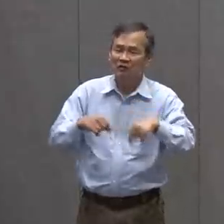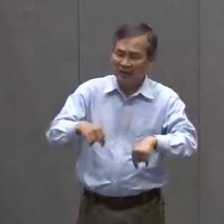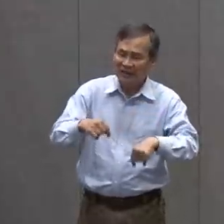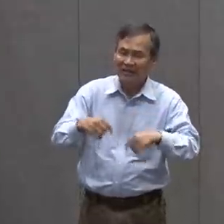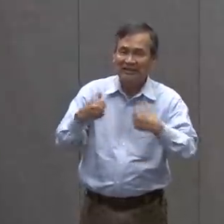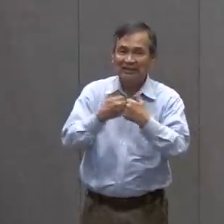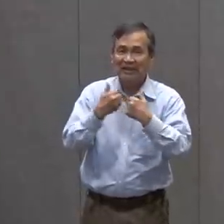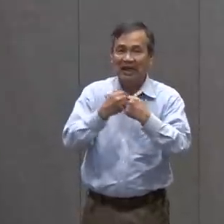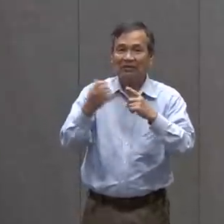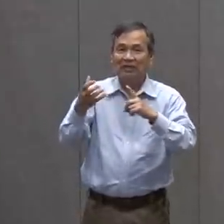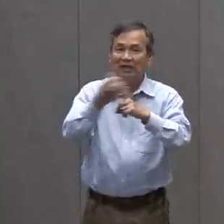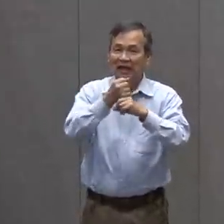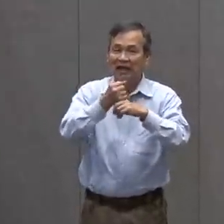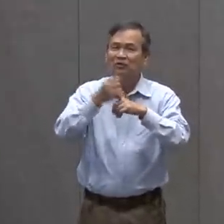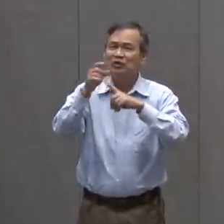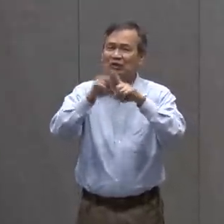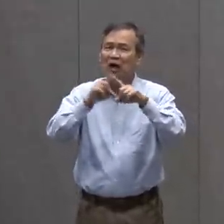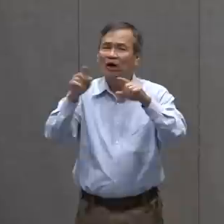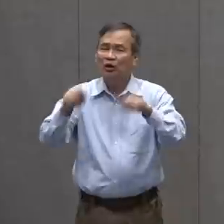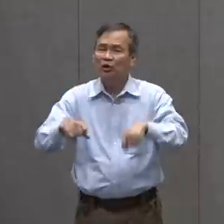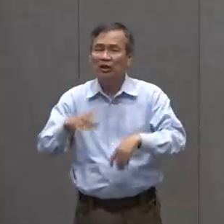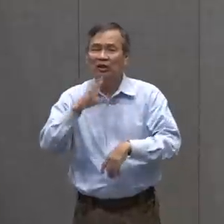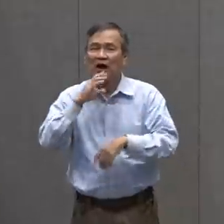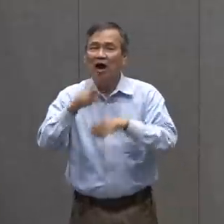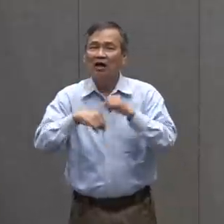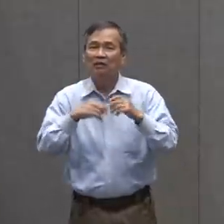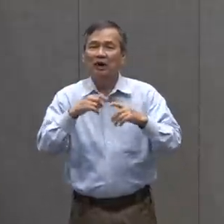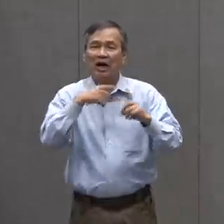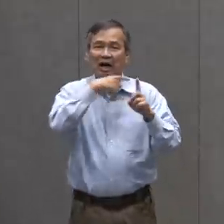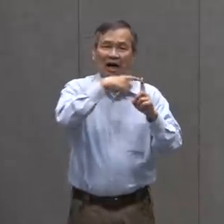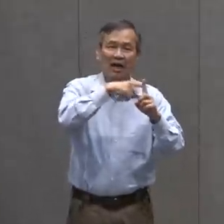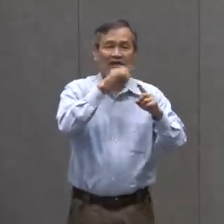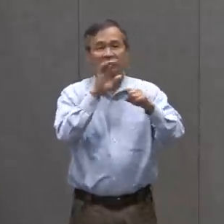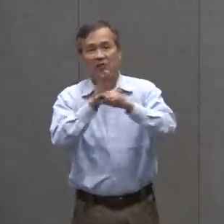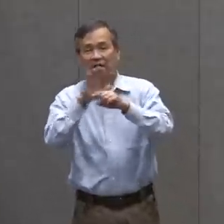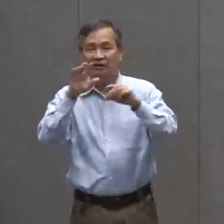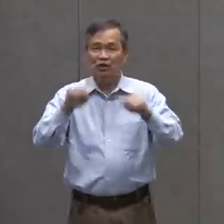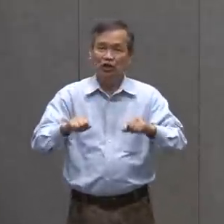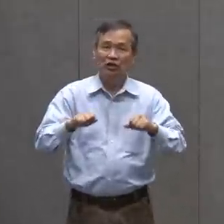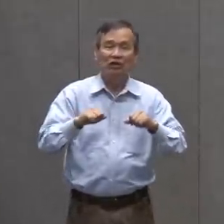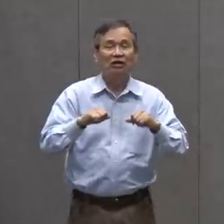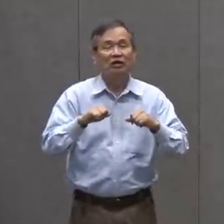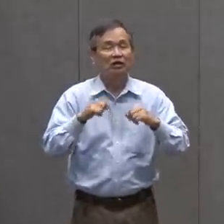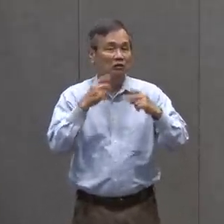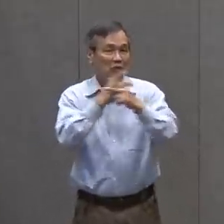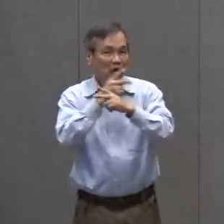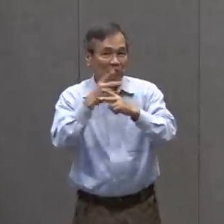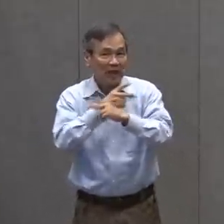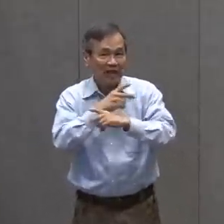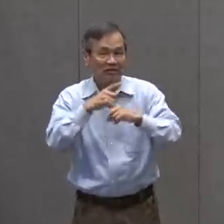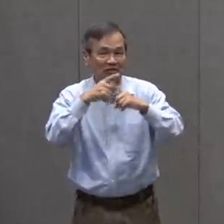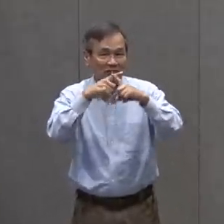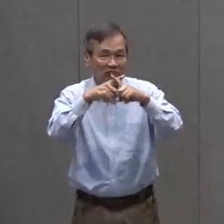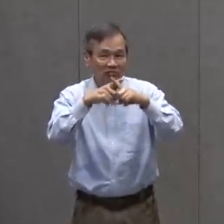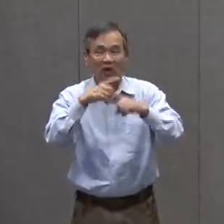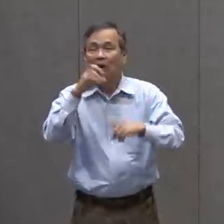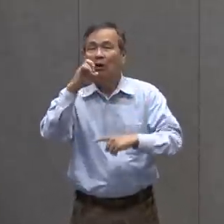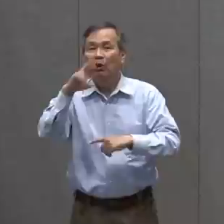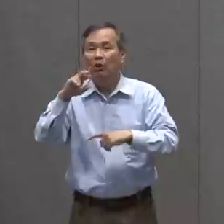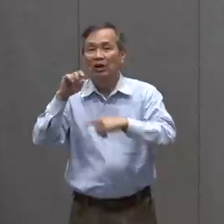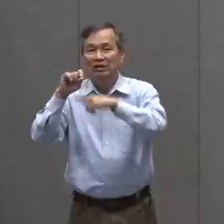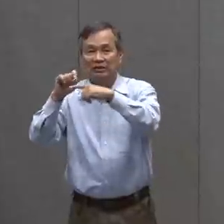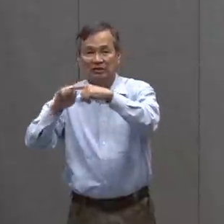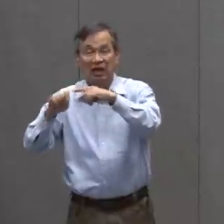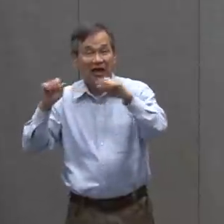that you could do for Catch a Star. So we did talk about the inclusion of being able to use multiplication or